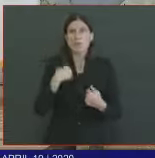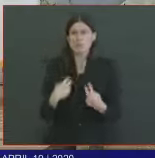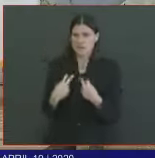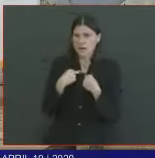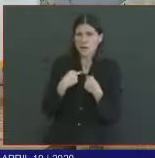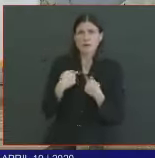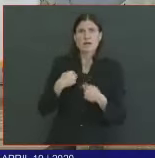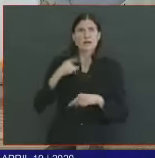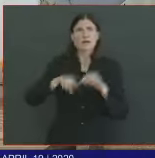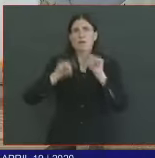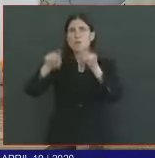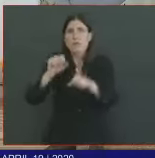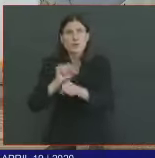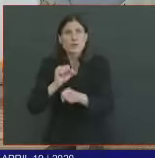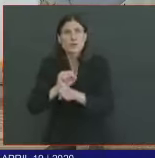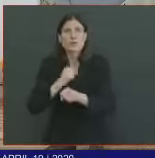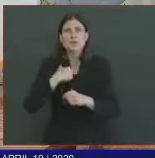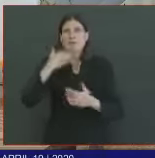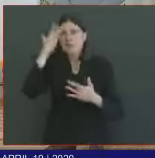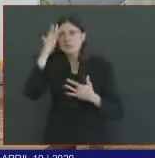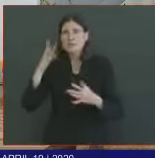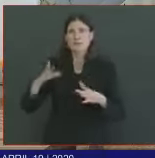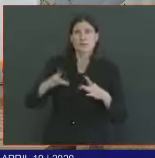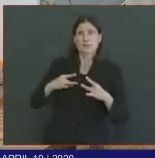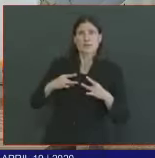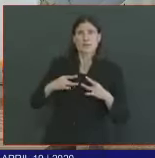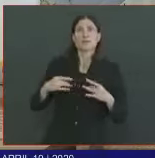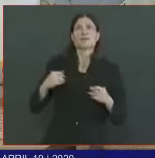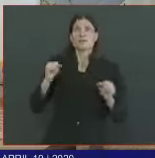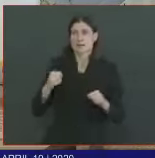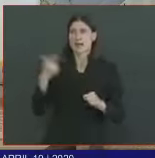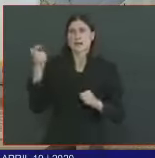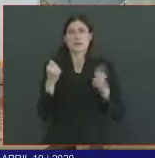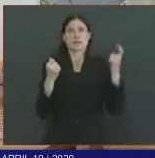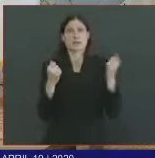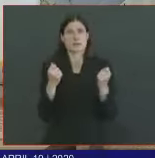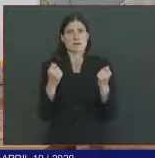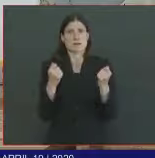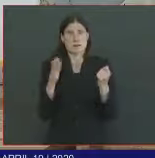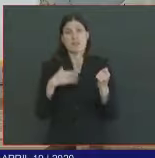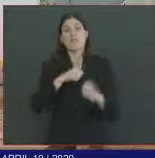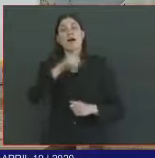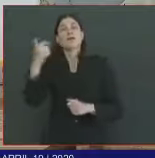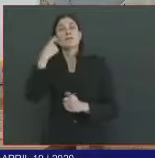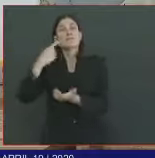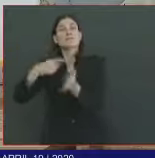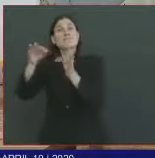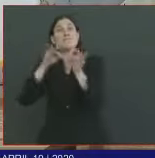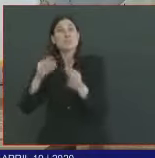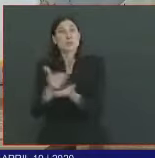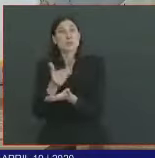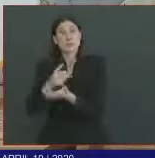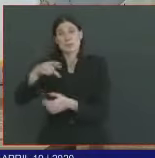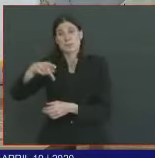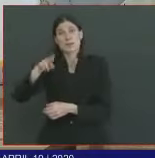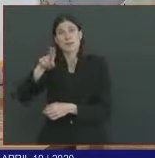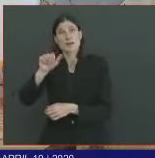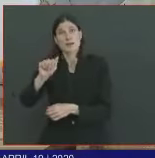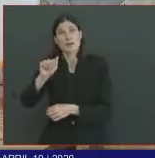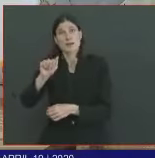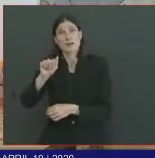there's the new pandemic unemployment assistance. So none of it's enough, but we're building up